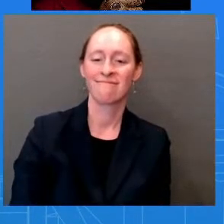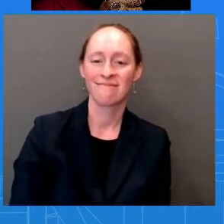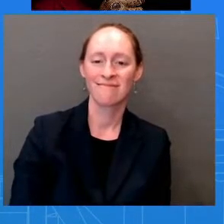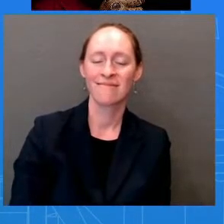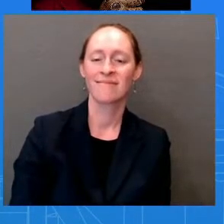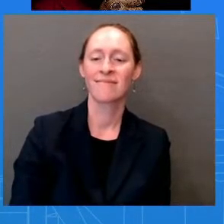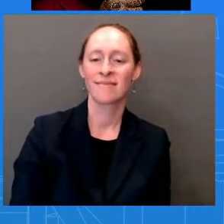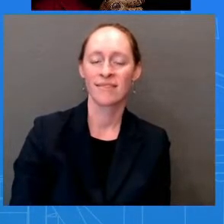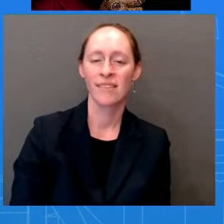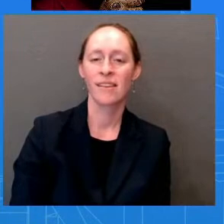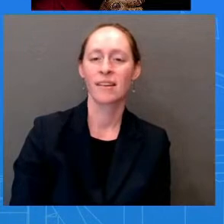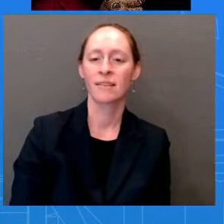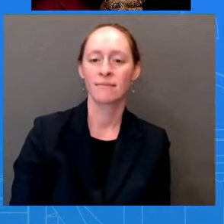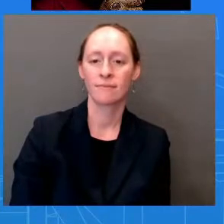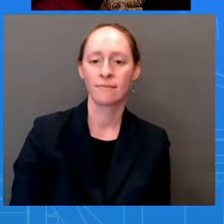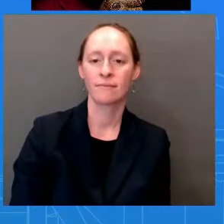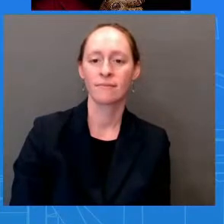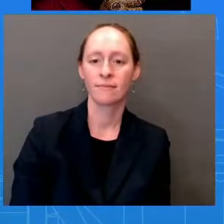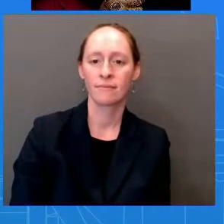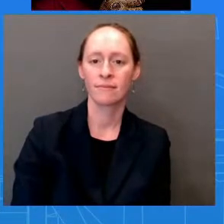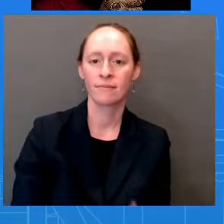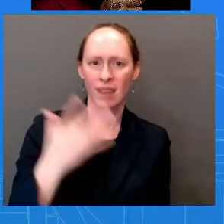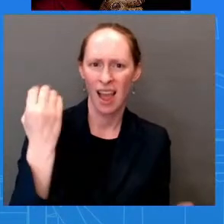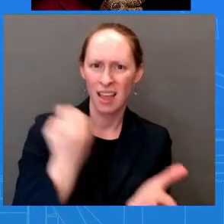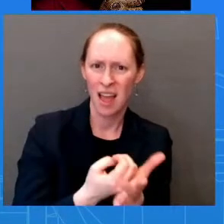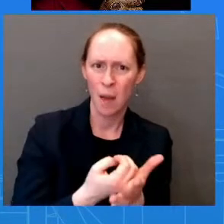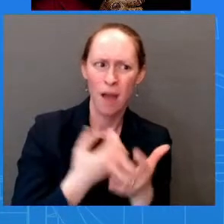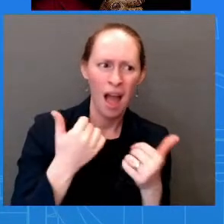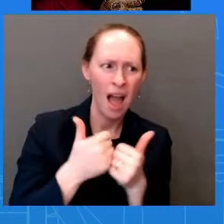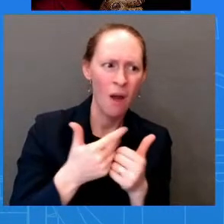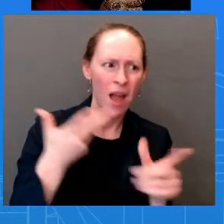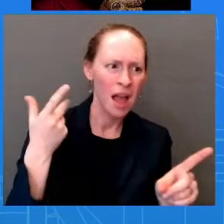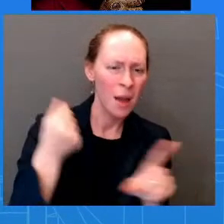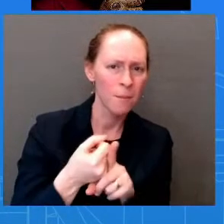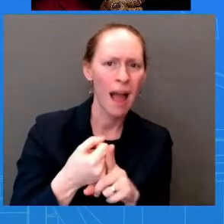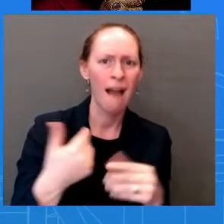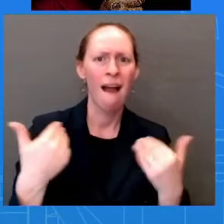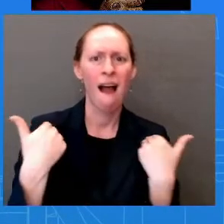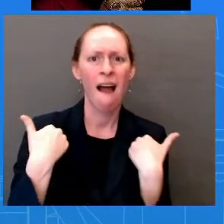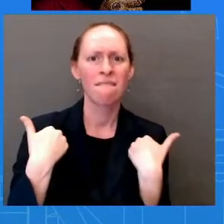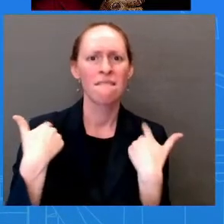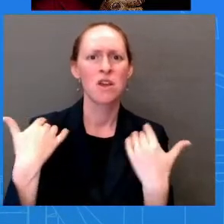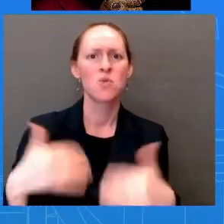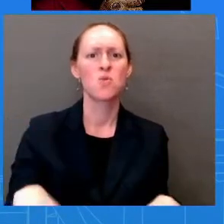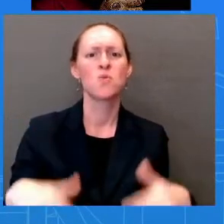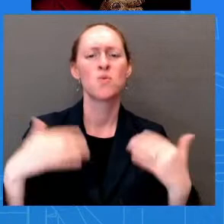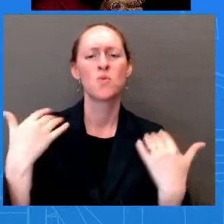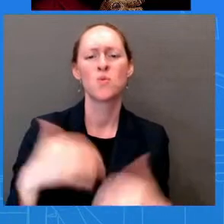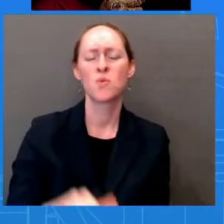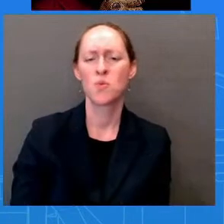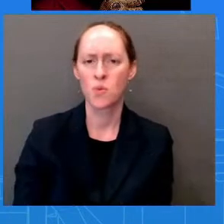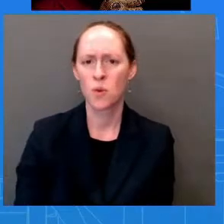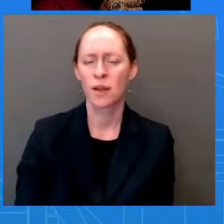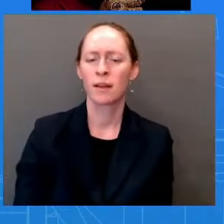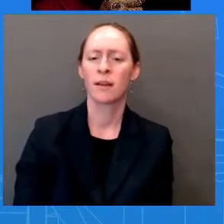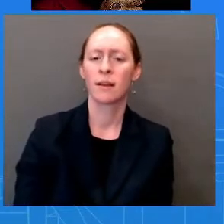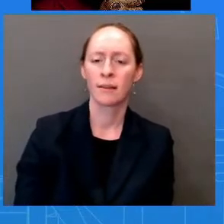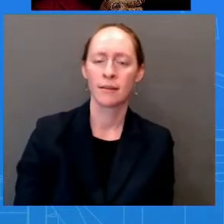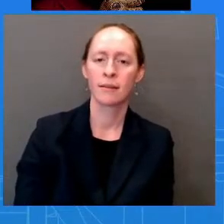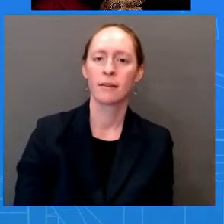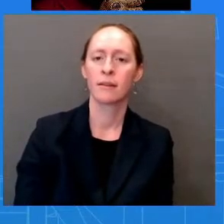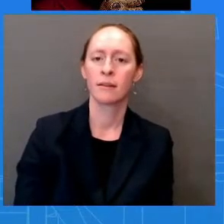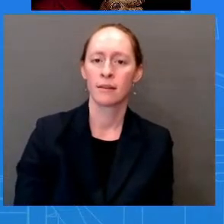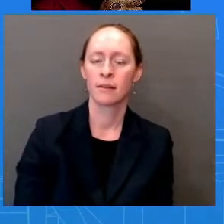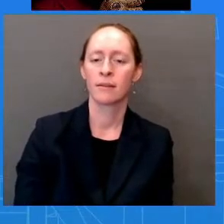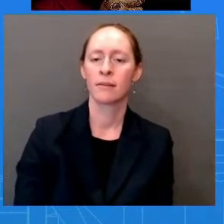so right now we are asking the parties involved to come together in good faith and resolve